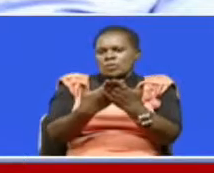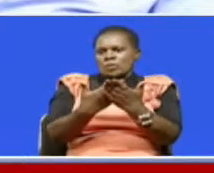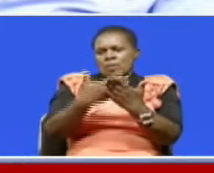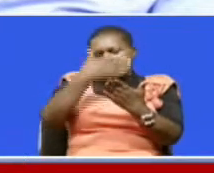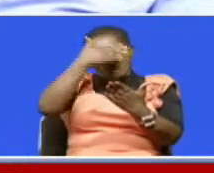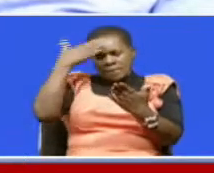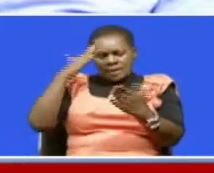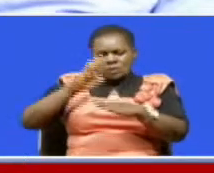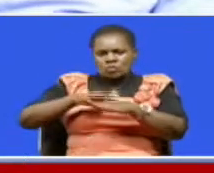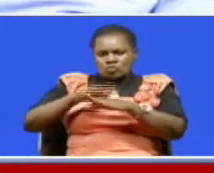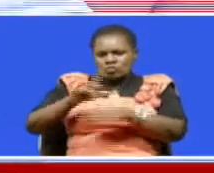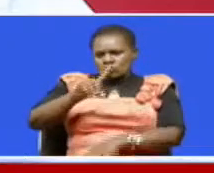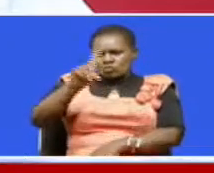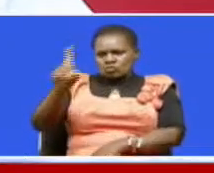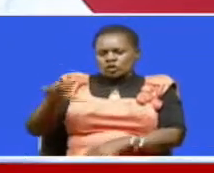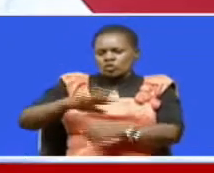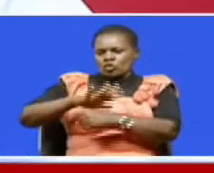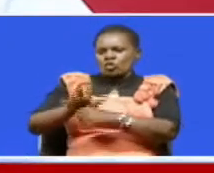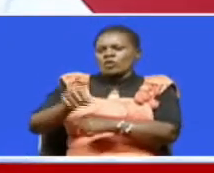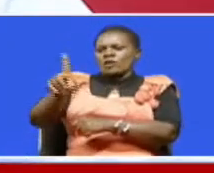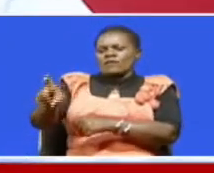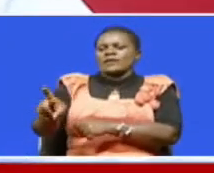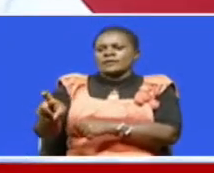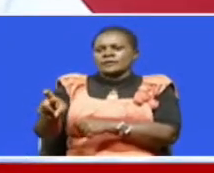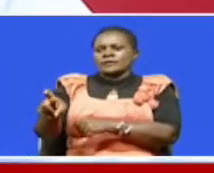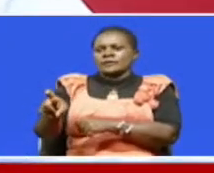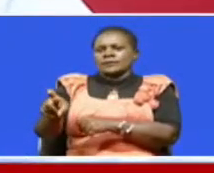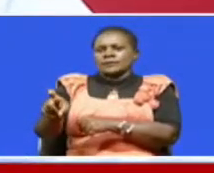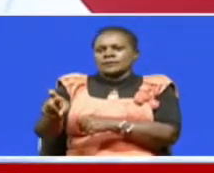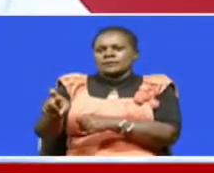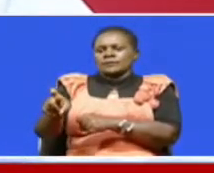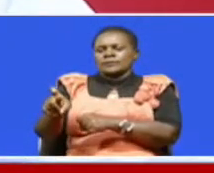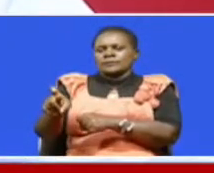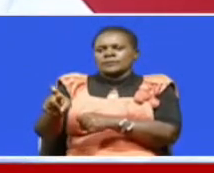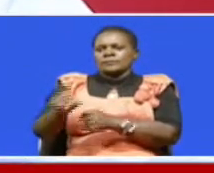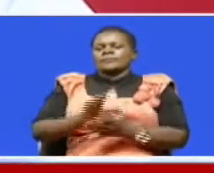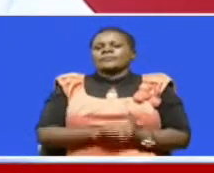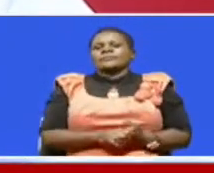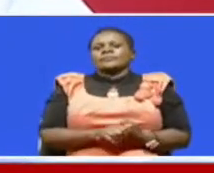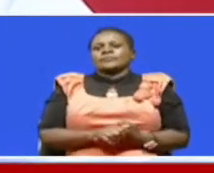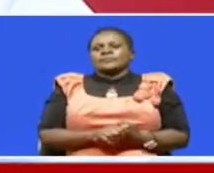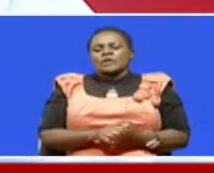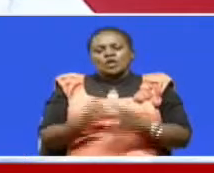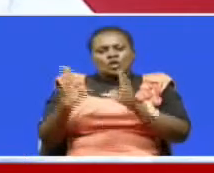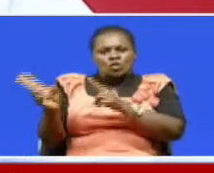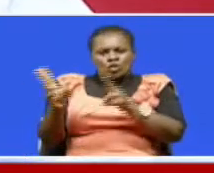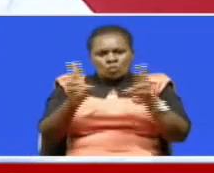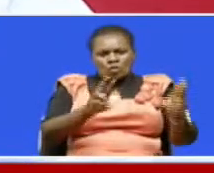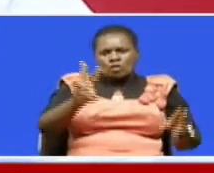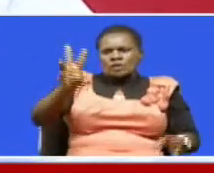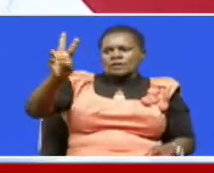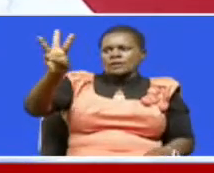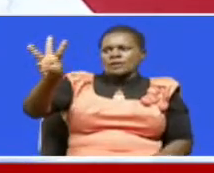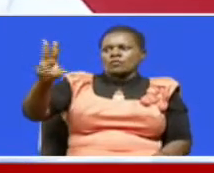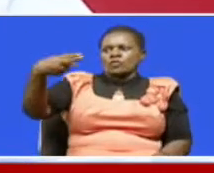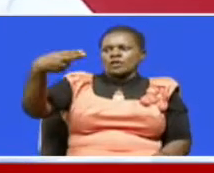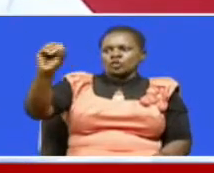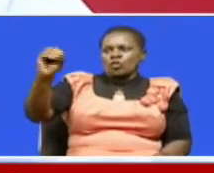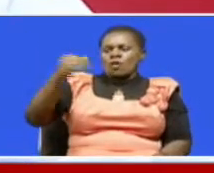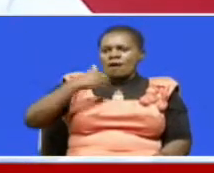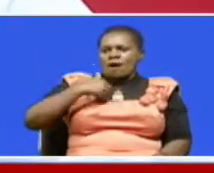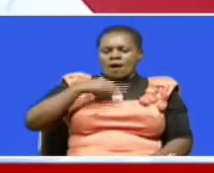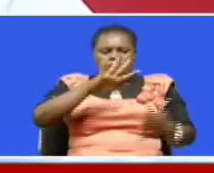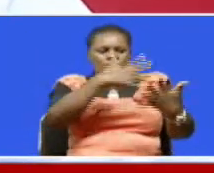great question as far as COVID-19 vaccination is concerned in Kenya. Normally, WHO has a